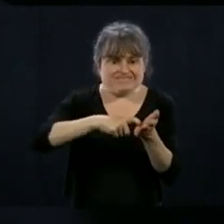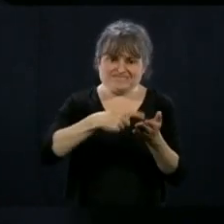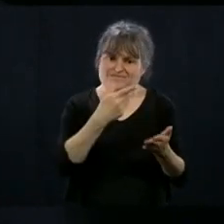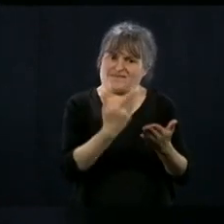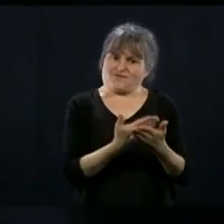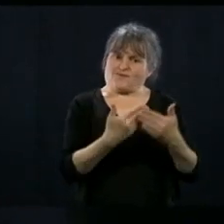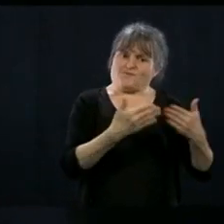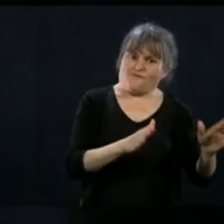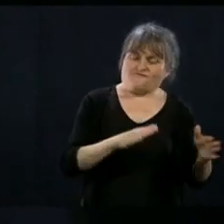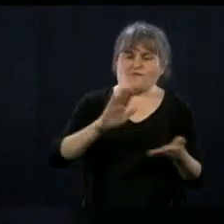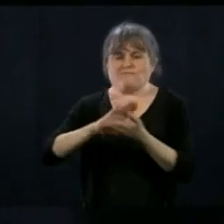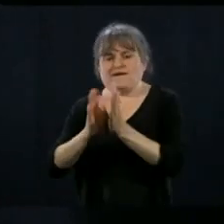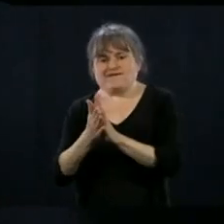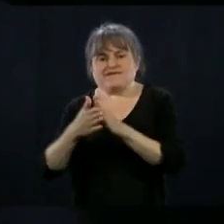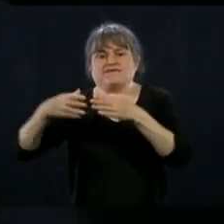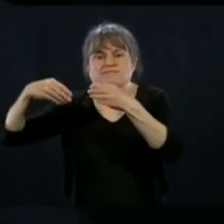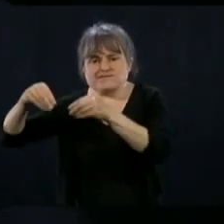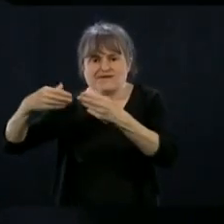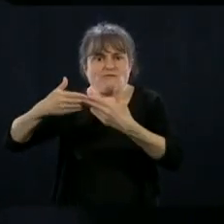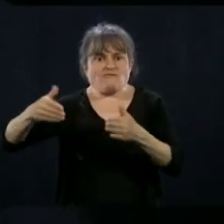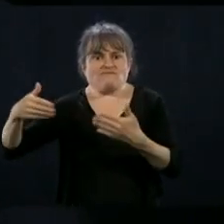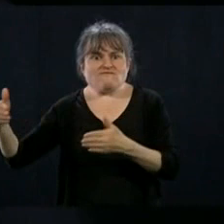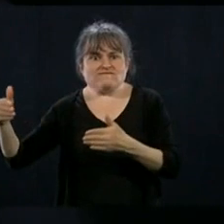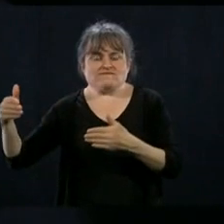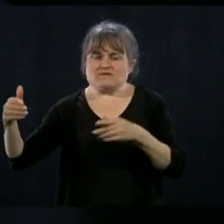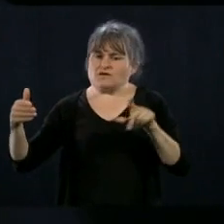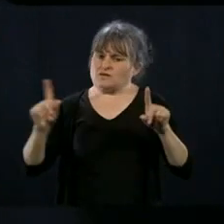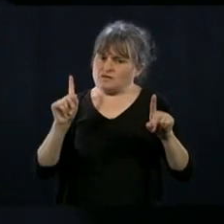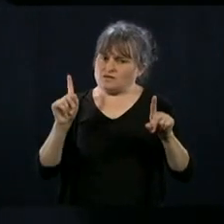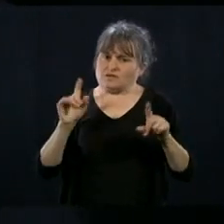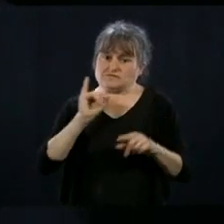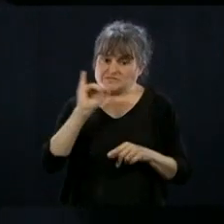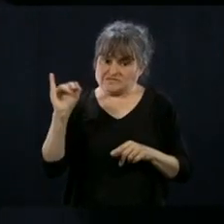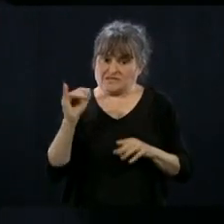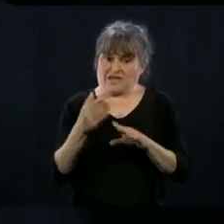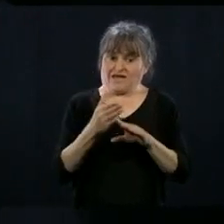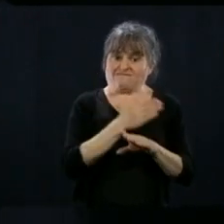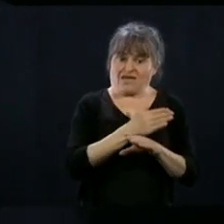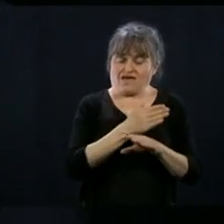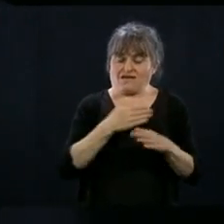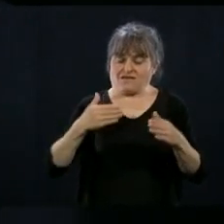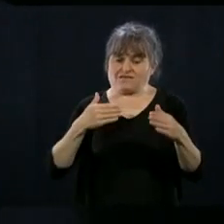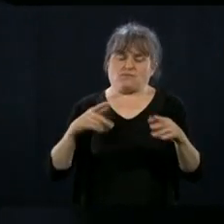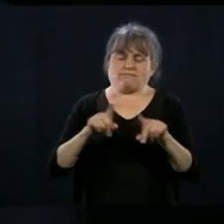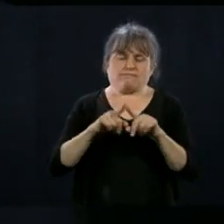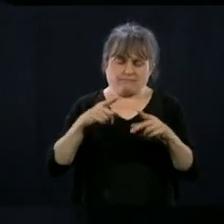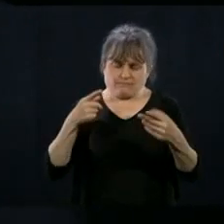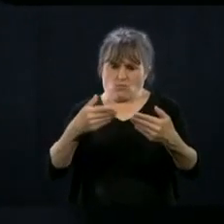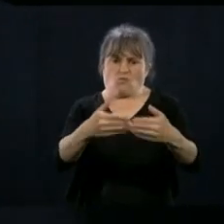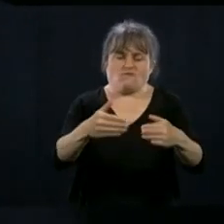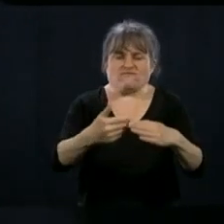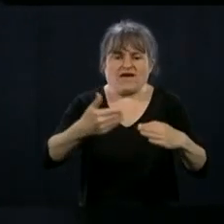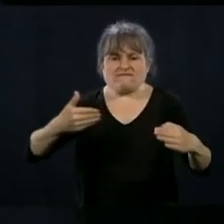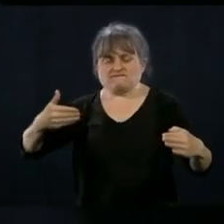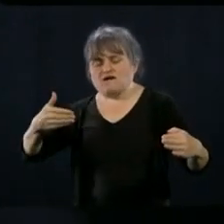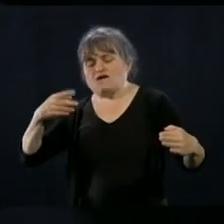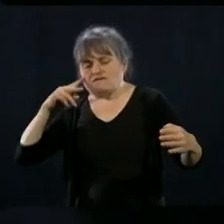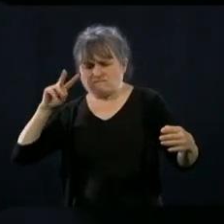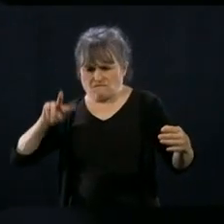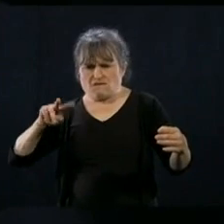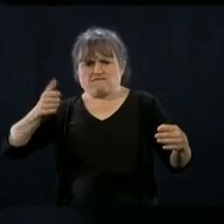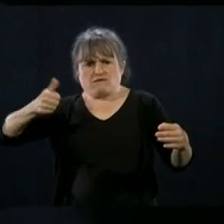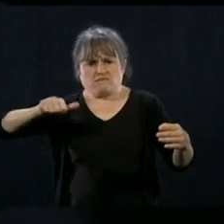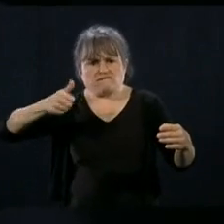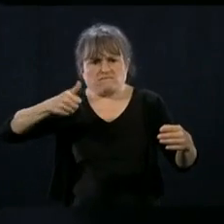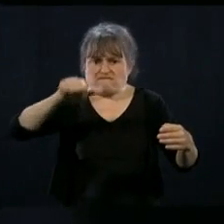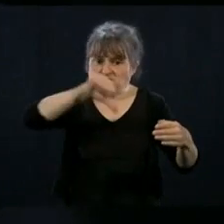businesses. If the situation deteriorates, there will be no opening in Montreal. And I won't